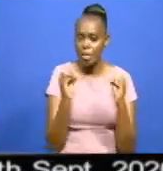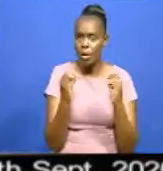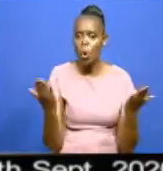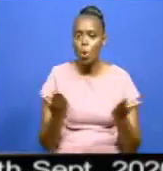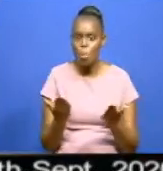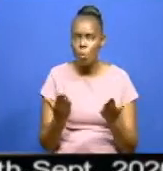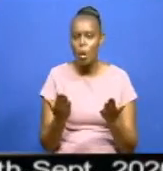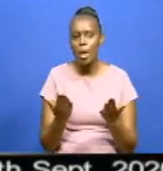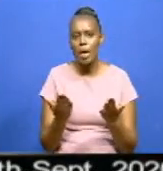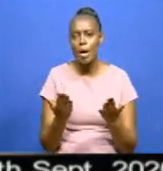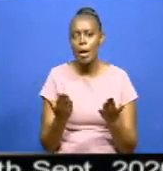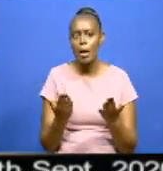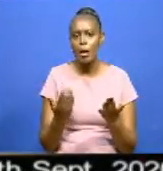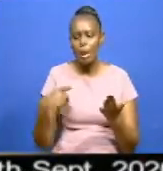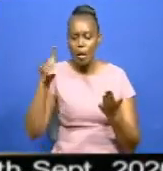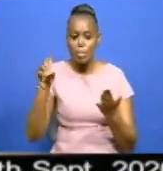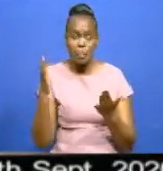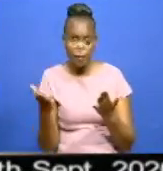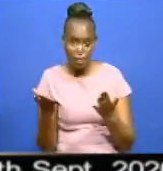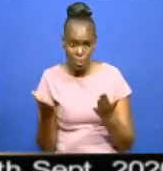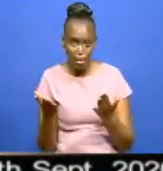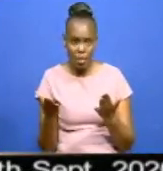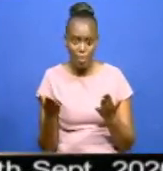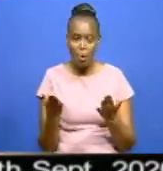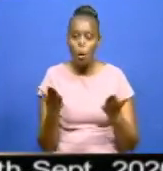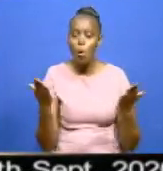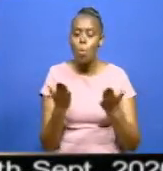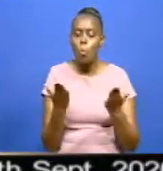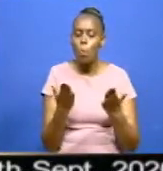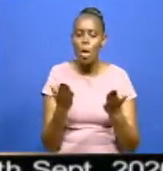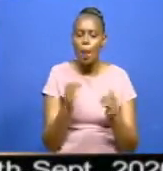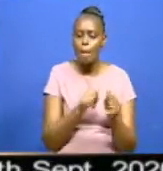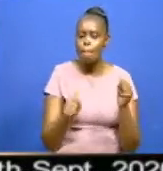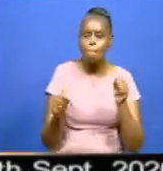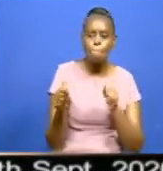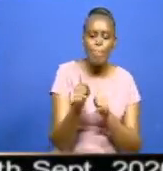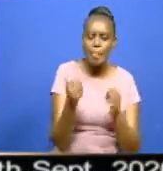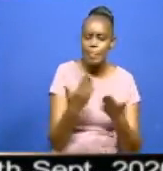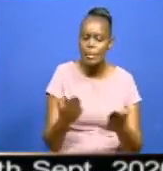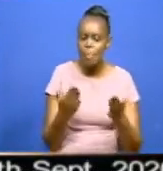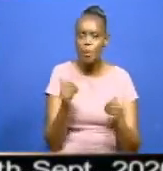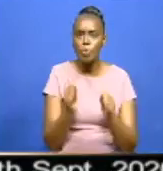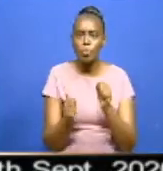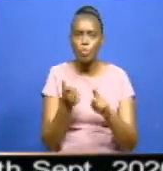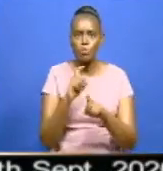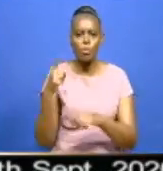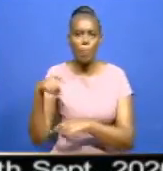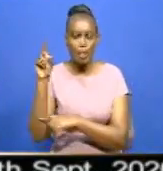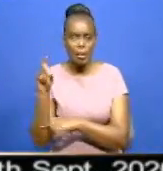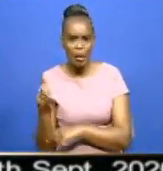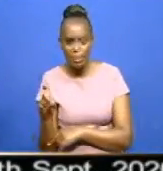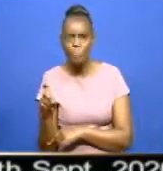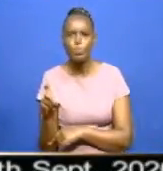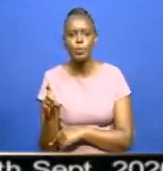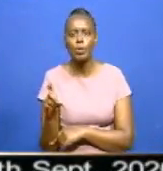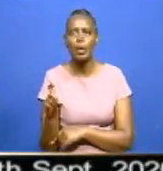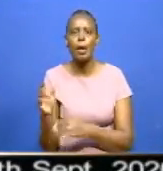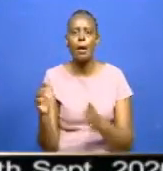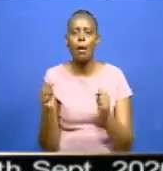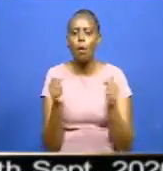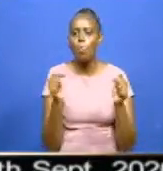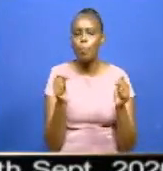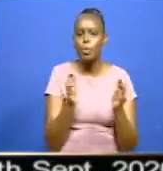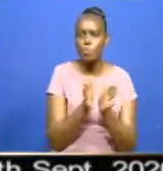an appendage of the executive. Where is it that we have passed something that has come from the executive that is against